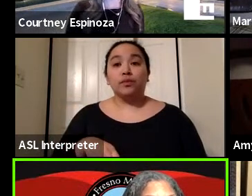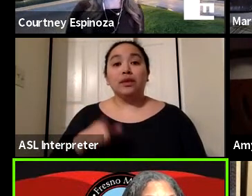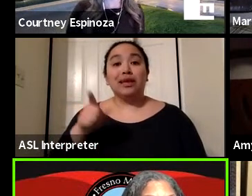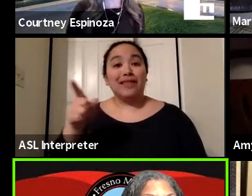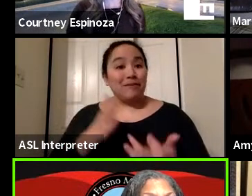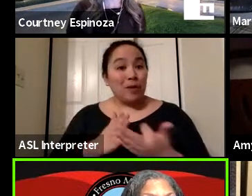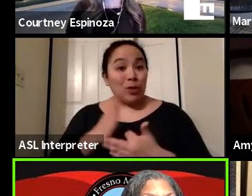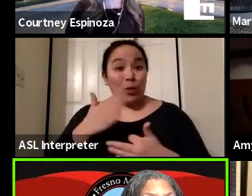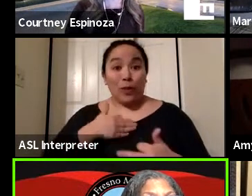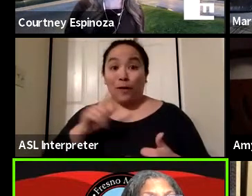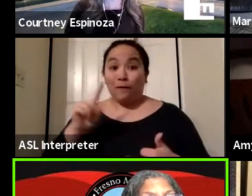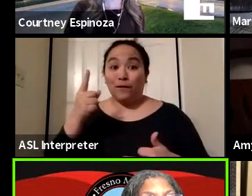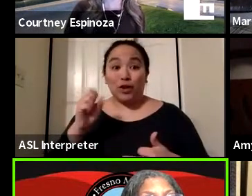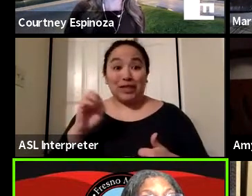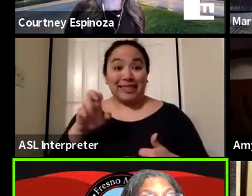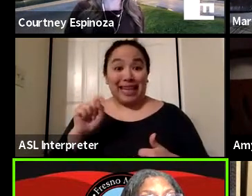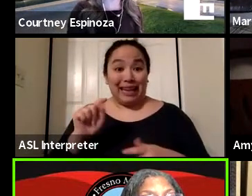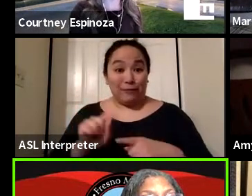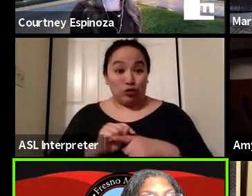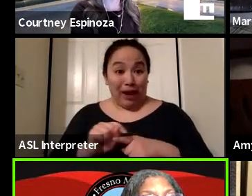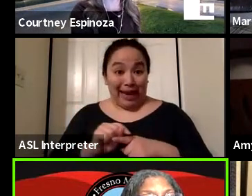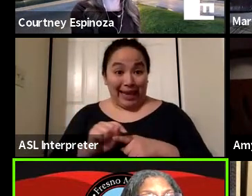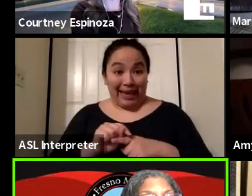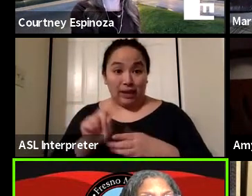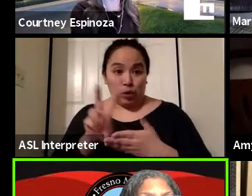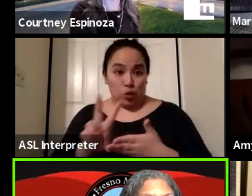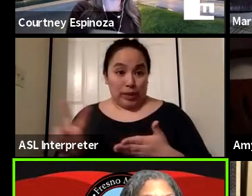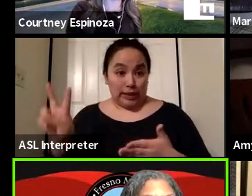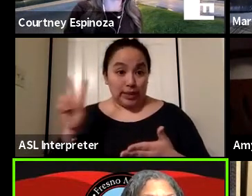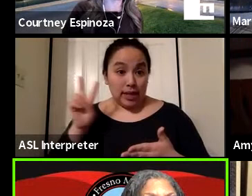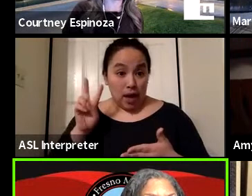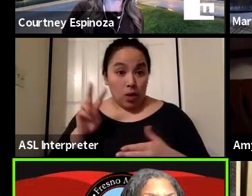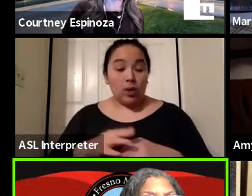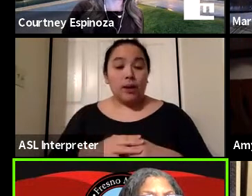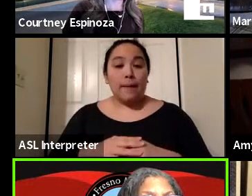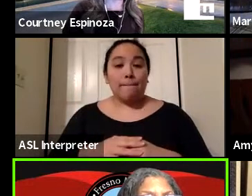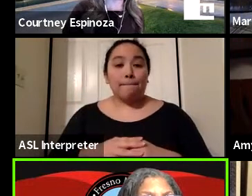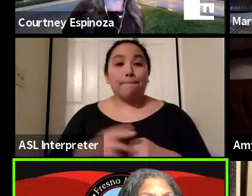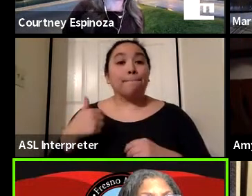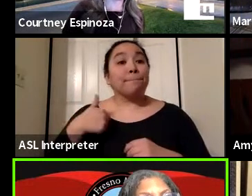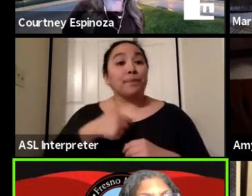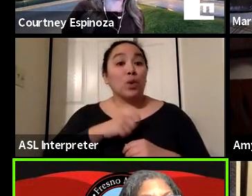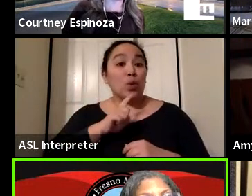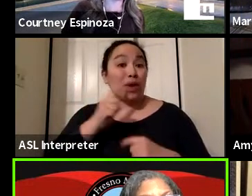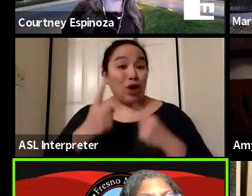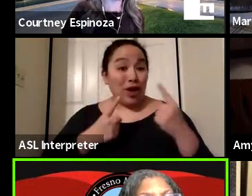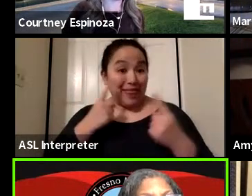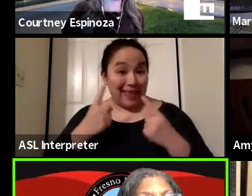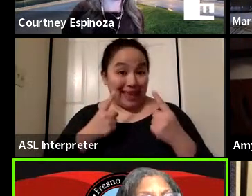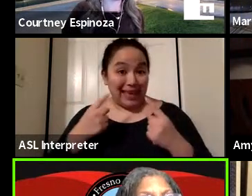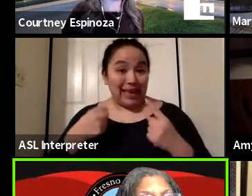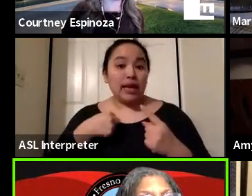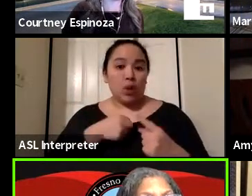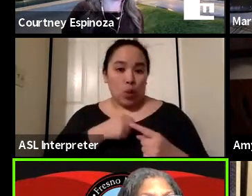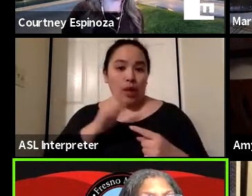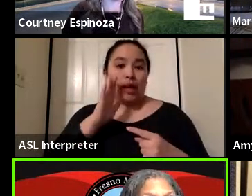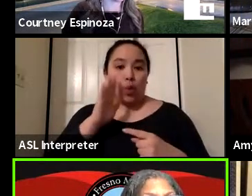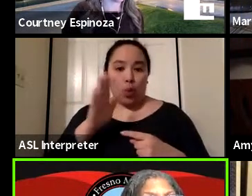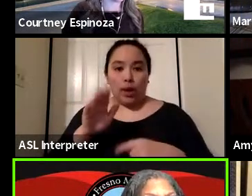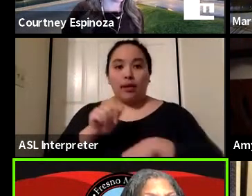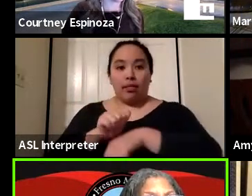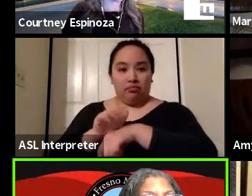first set of training classes 2 weeks ago. And so we're thinking that we will most likely be deploying